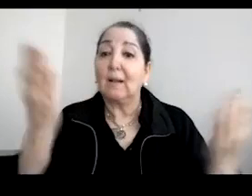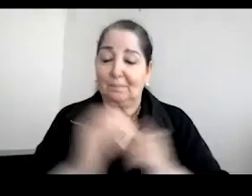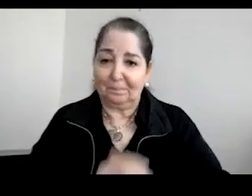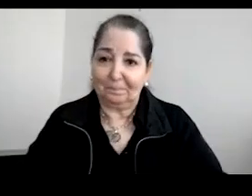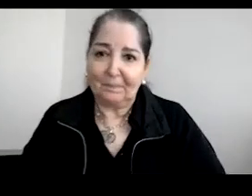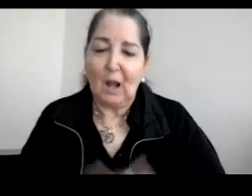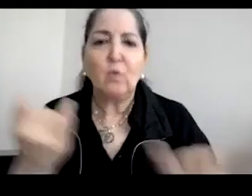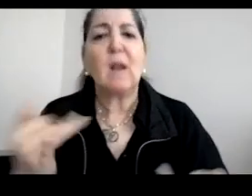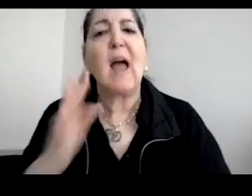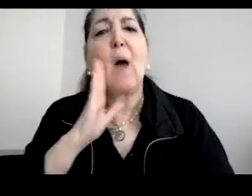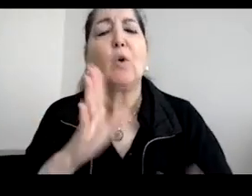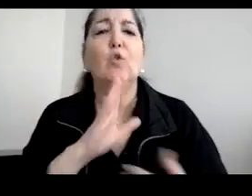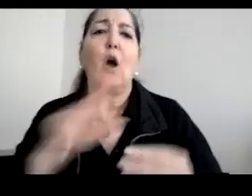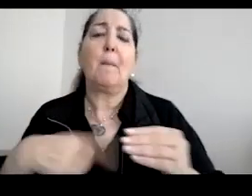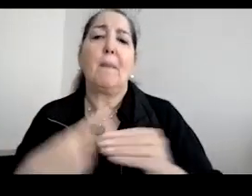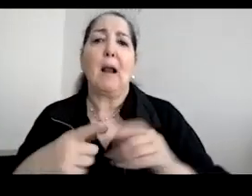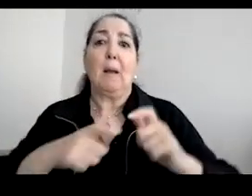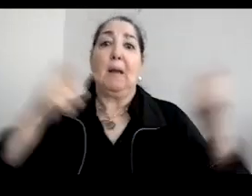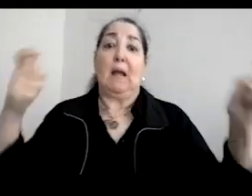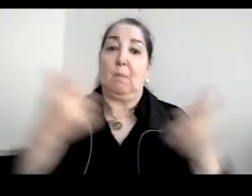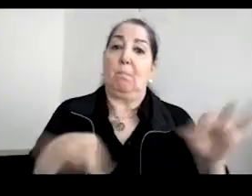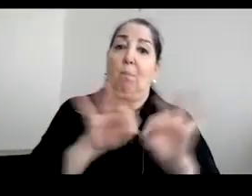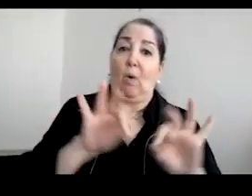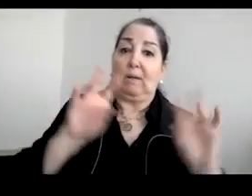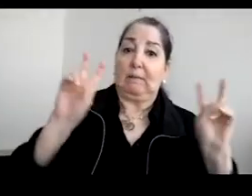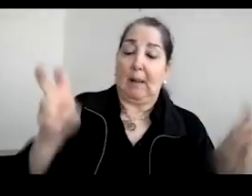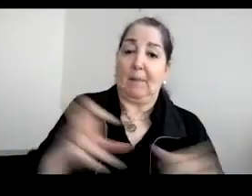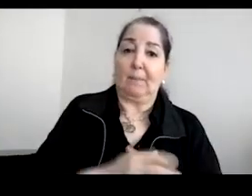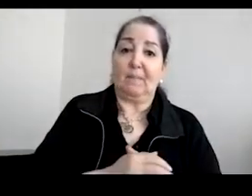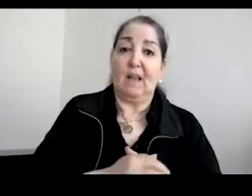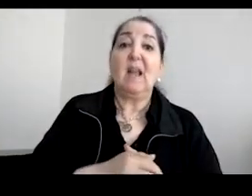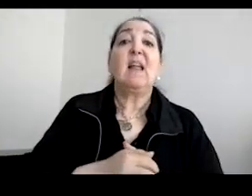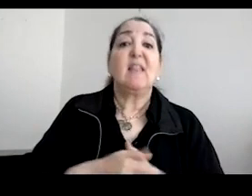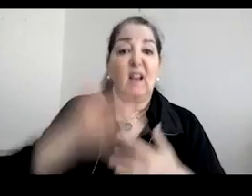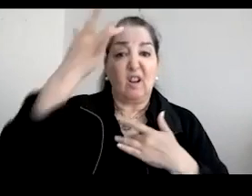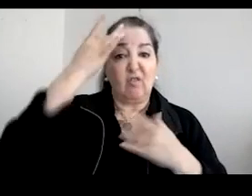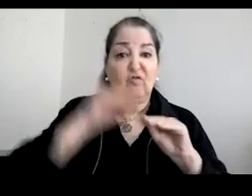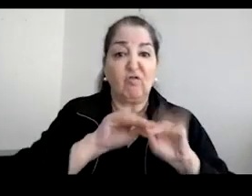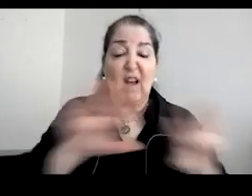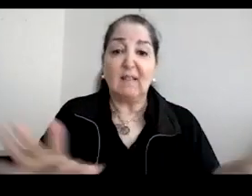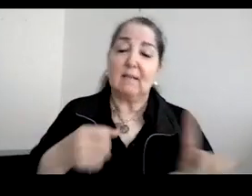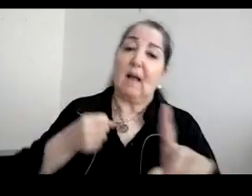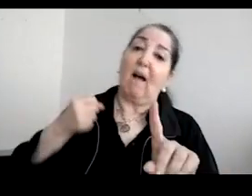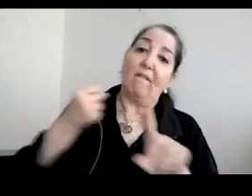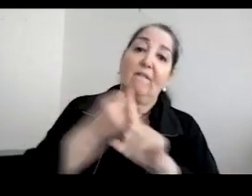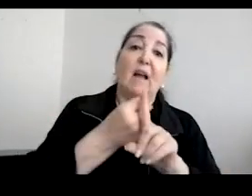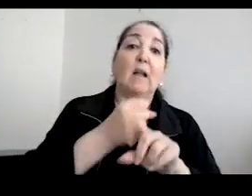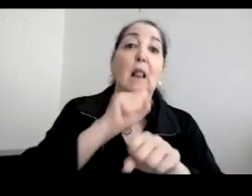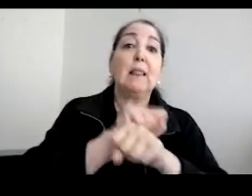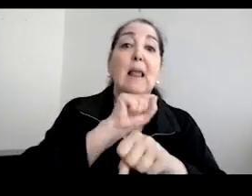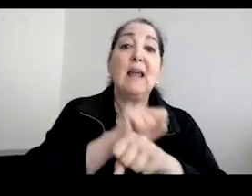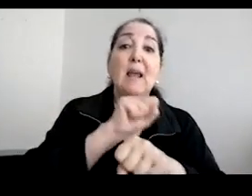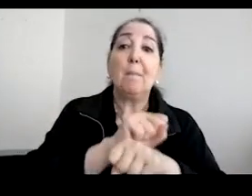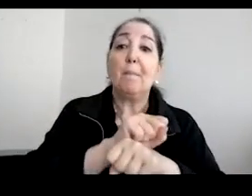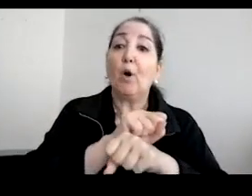is just how this crisis has been affecting the labor market, and then focus on how the unemployment